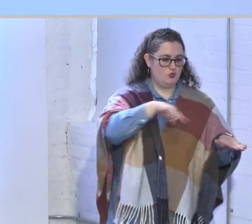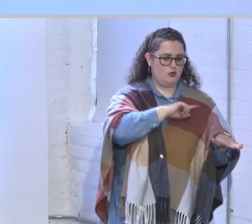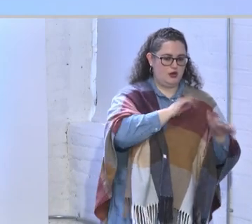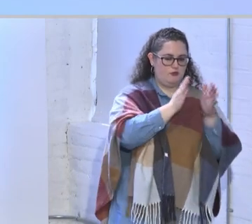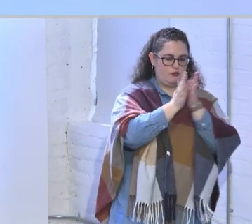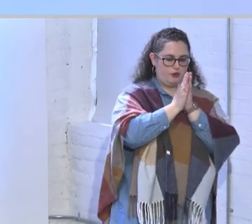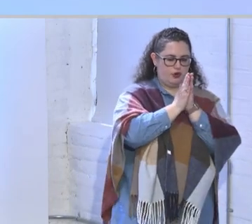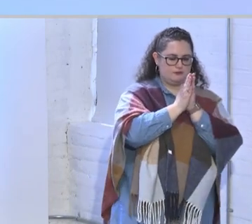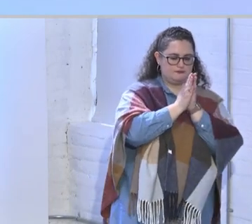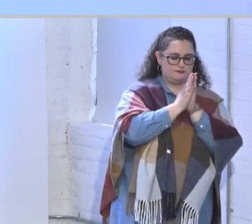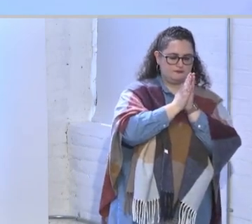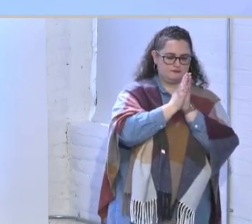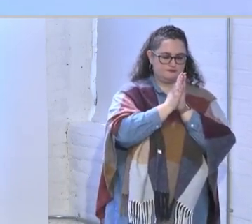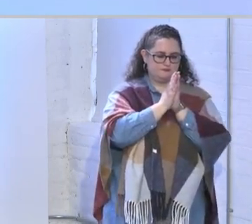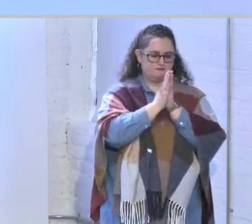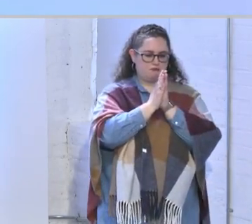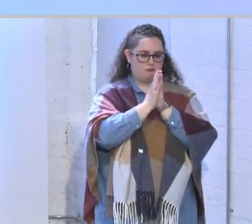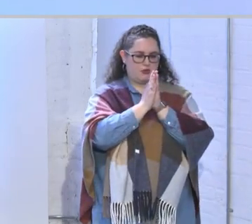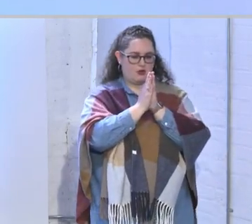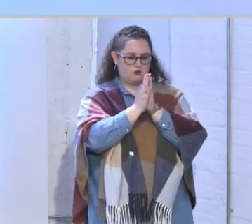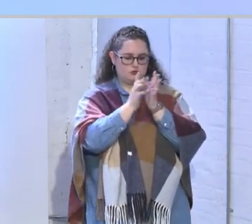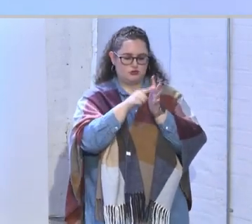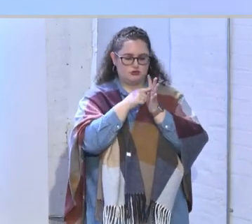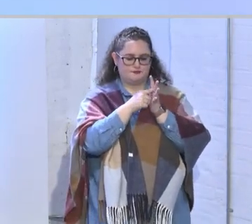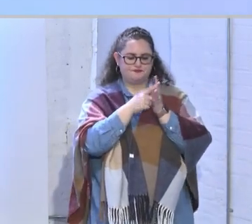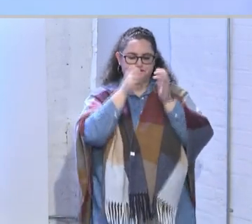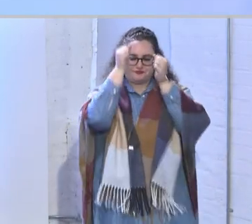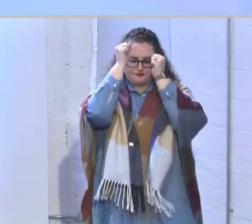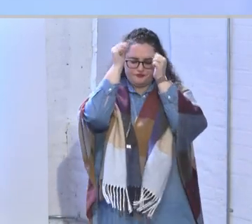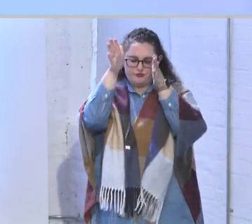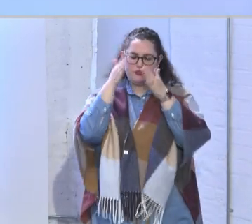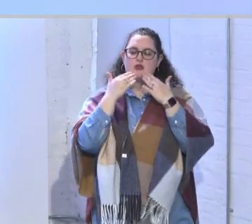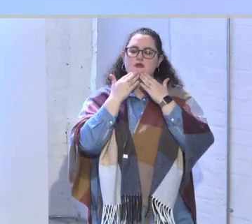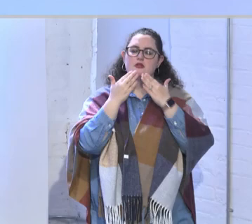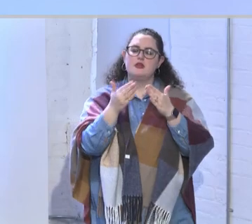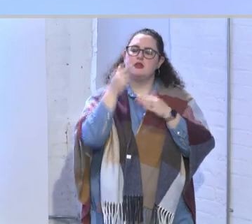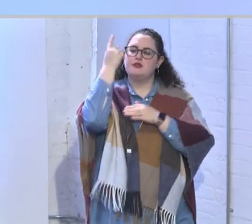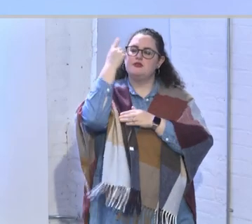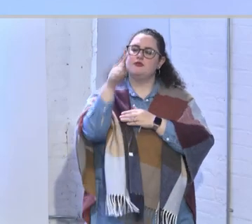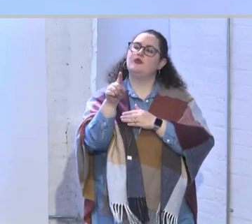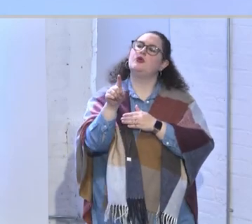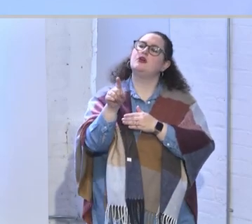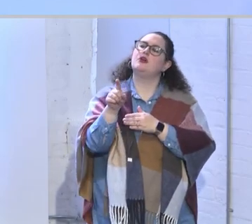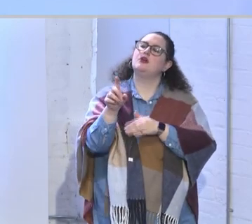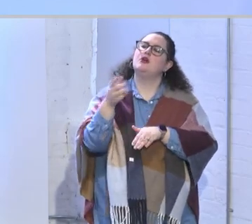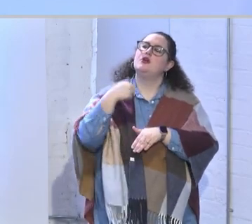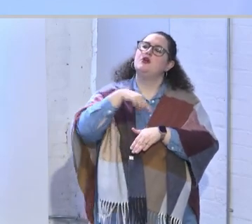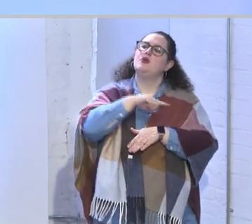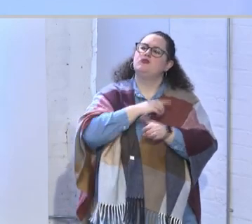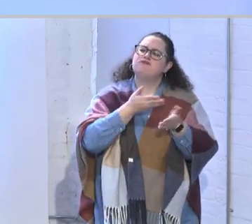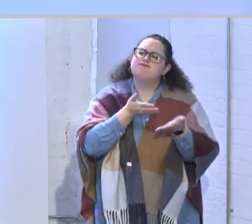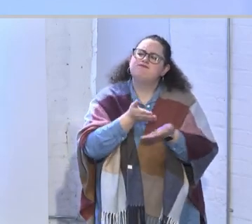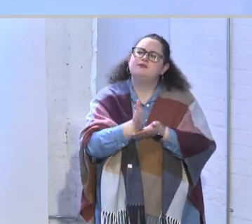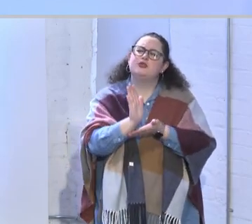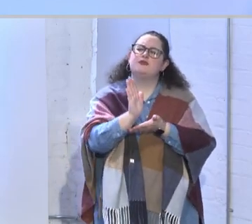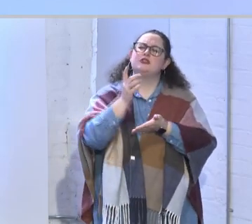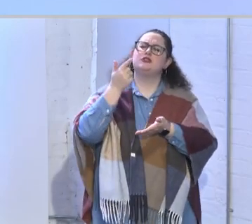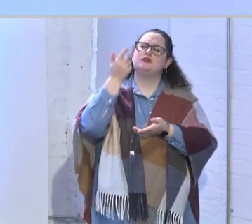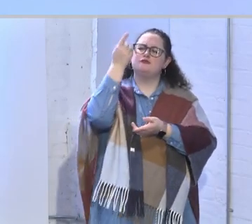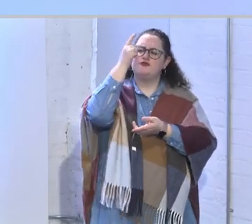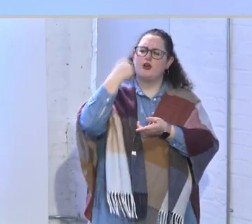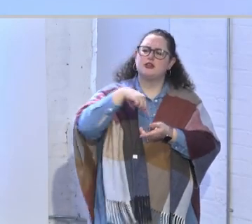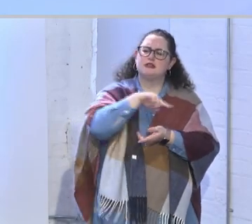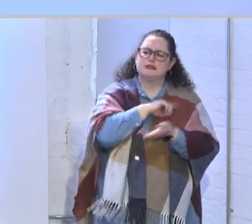we'll quickly get into this. Father, thank you for the privilege of being here. Thank you for our